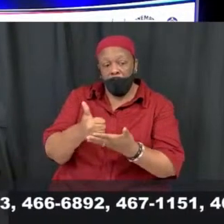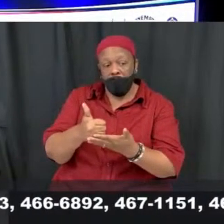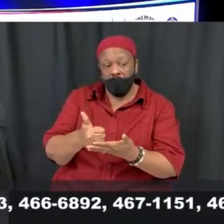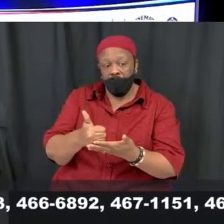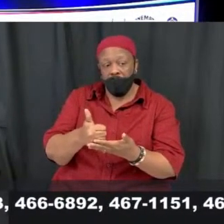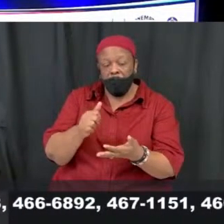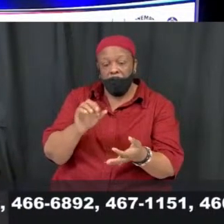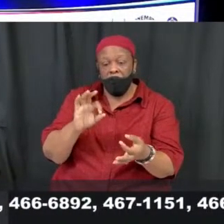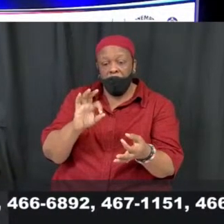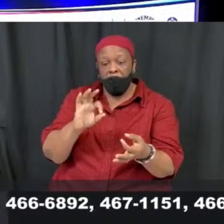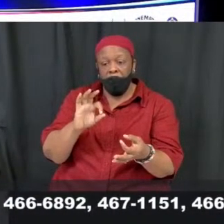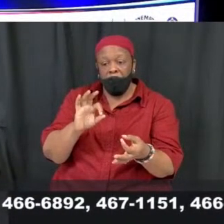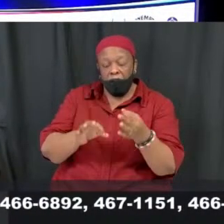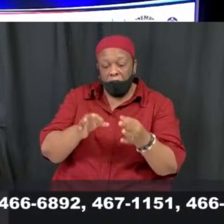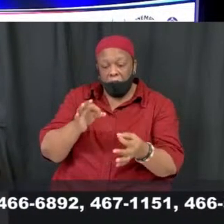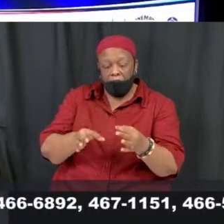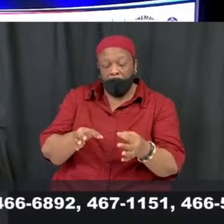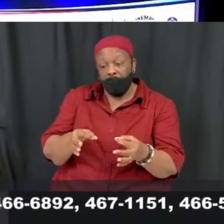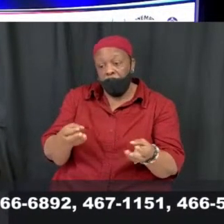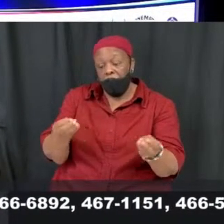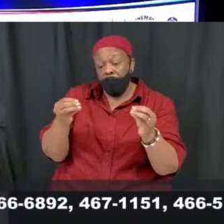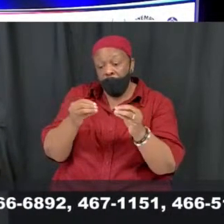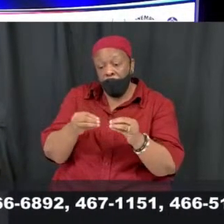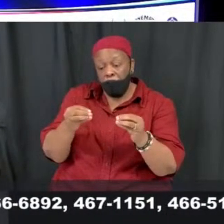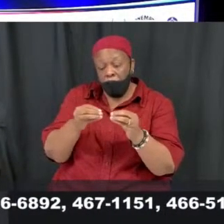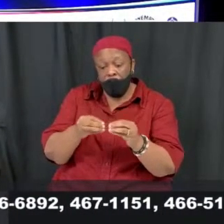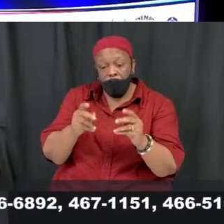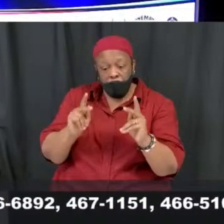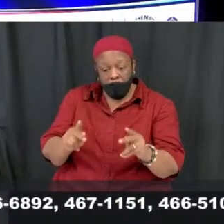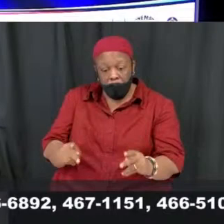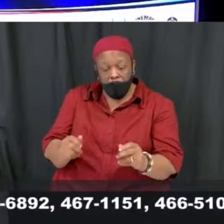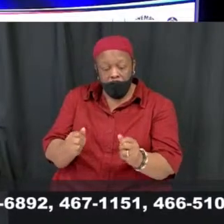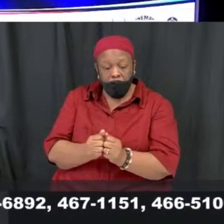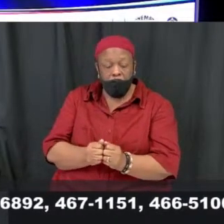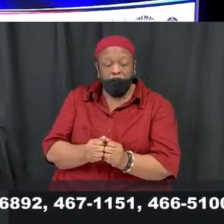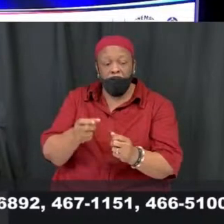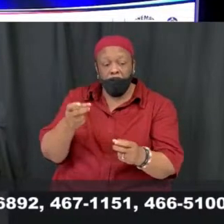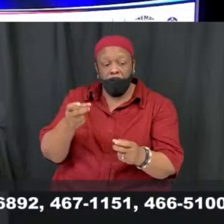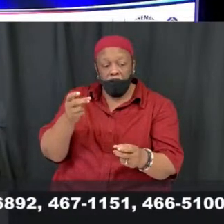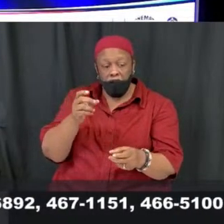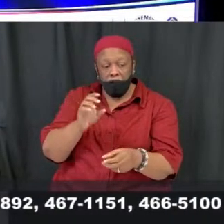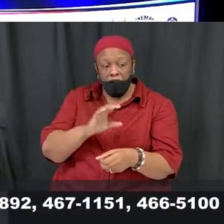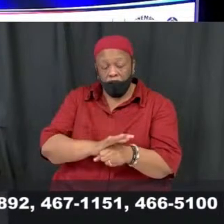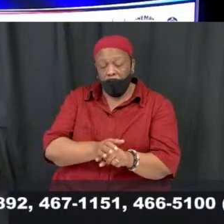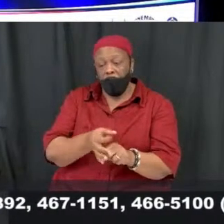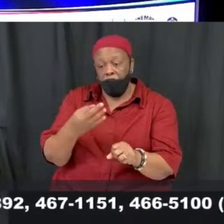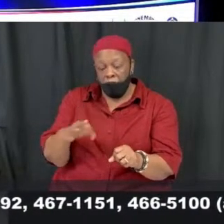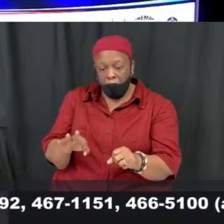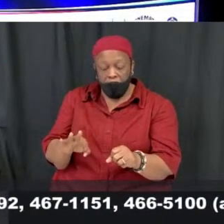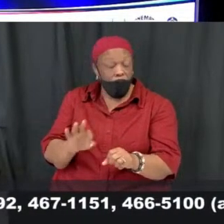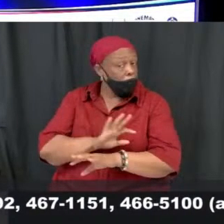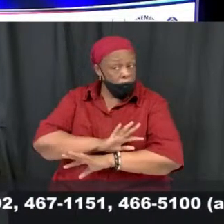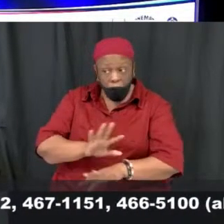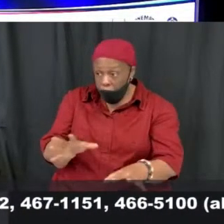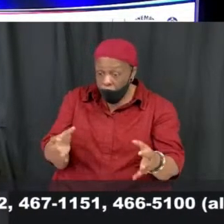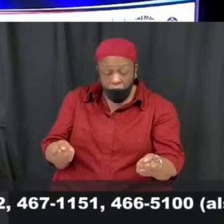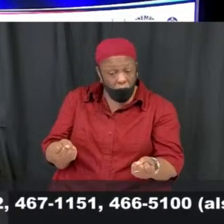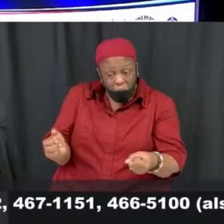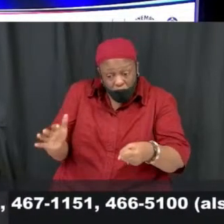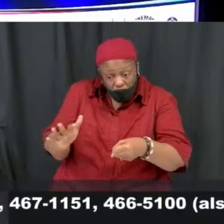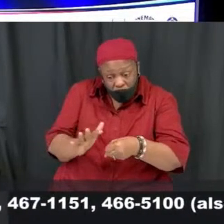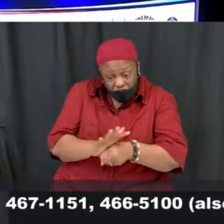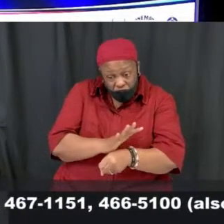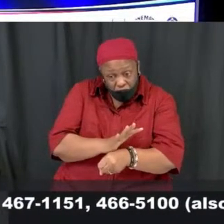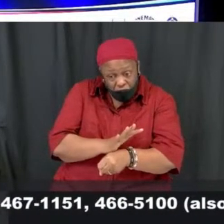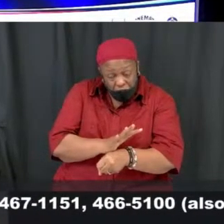of COVID-19 cases. We are hopeful that our system will not become overwhelmed, as